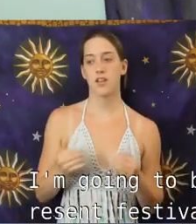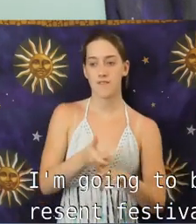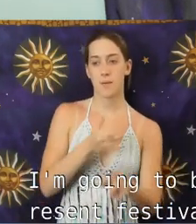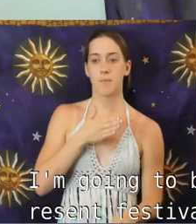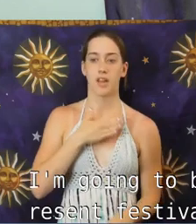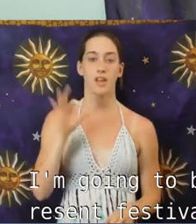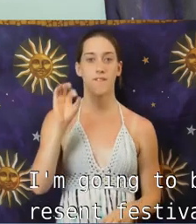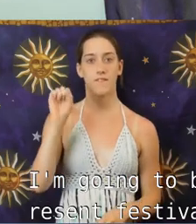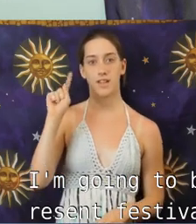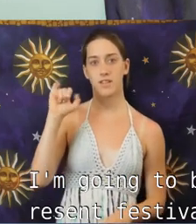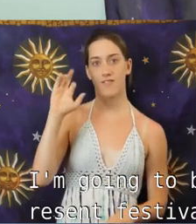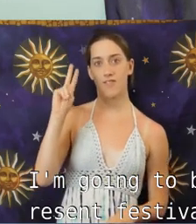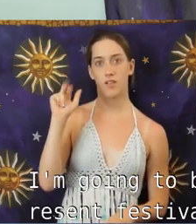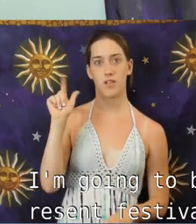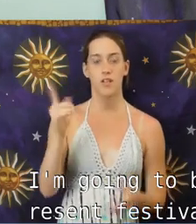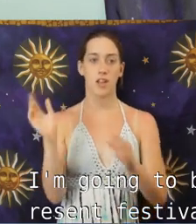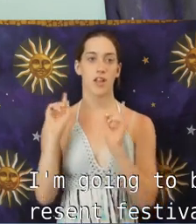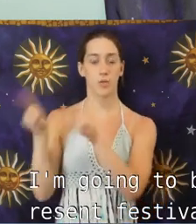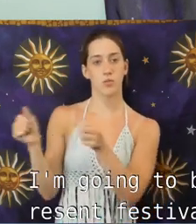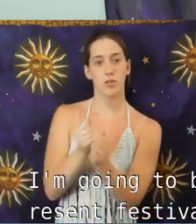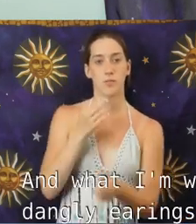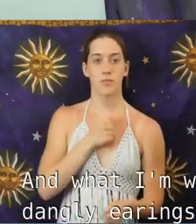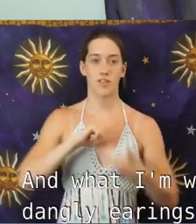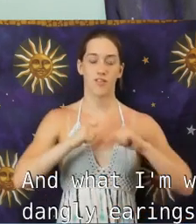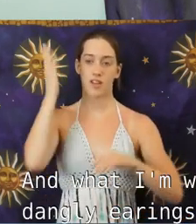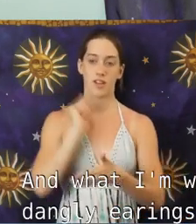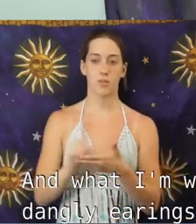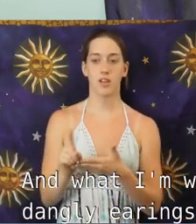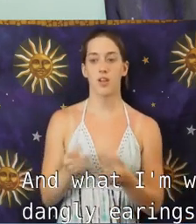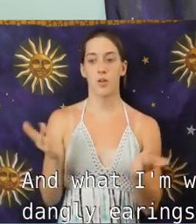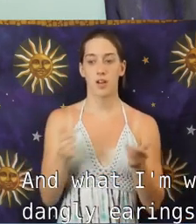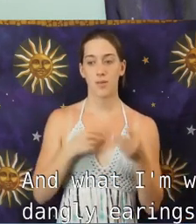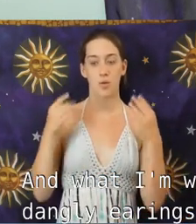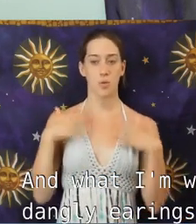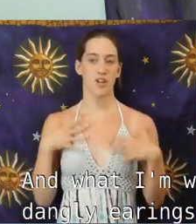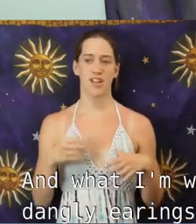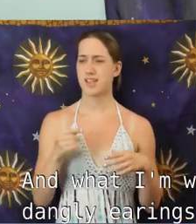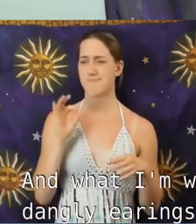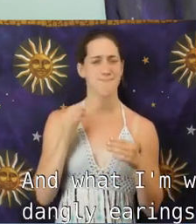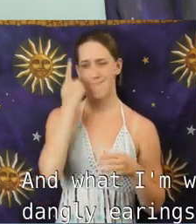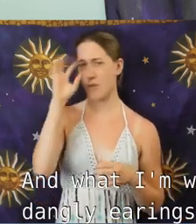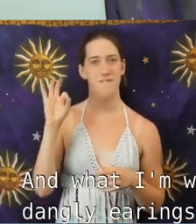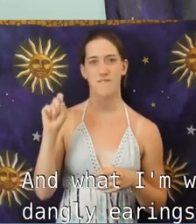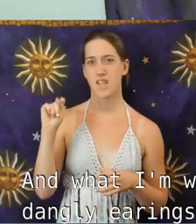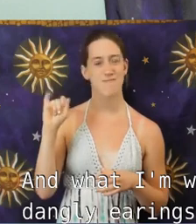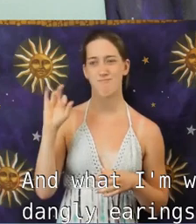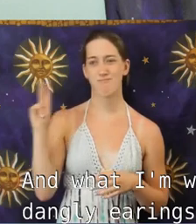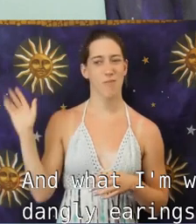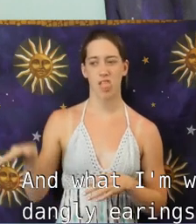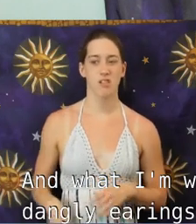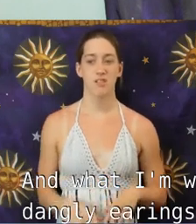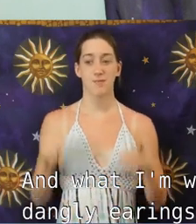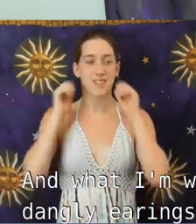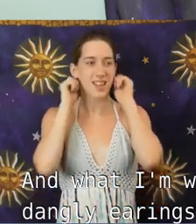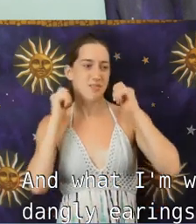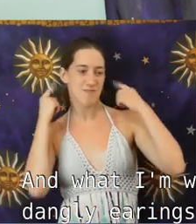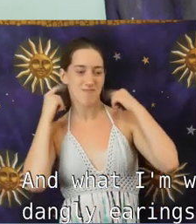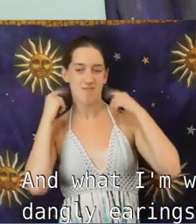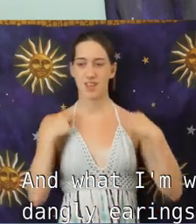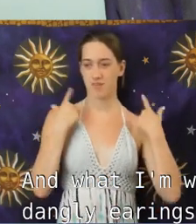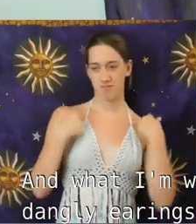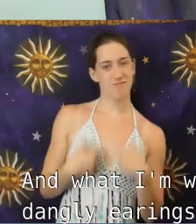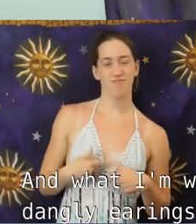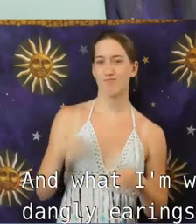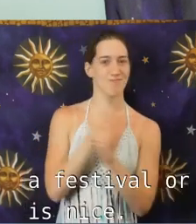today inspired by a recent festival I just went to with some friends. And while this isn't what I would call festival friendly, obviously dangly earrings and dangly